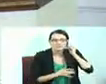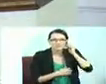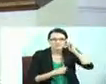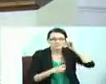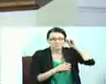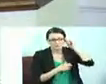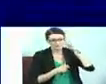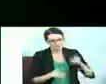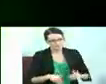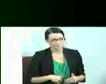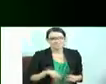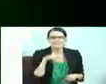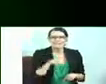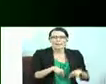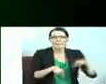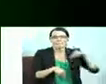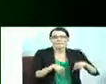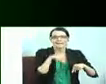Step by step.